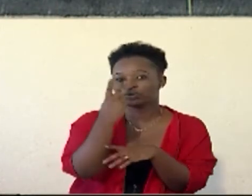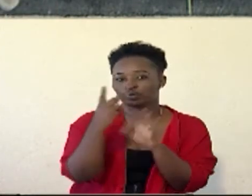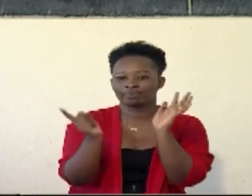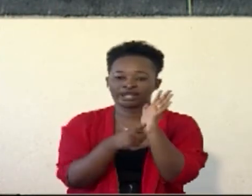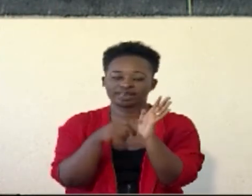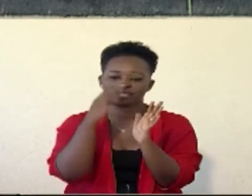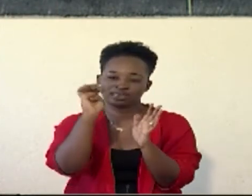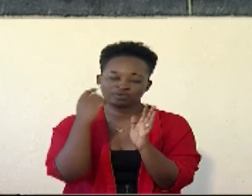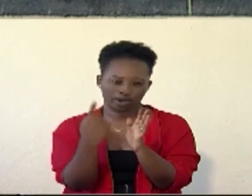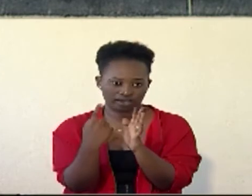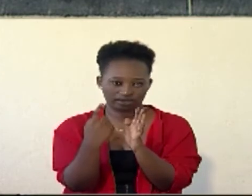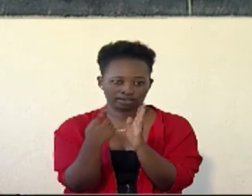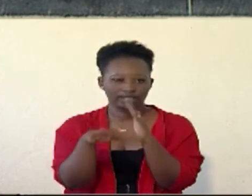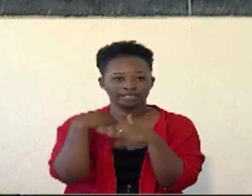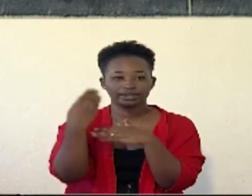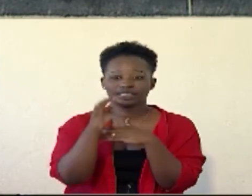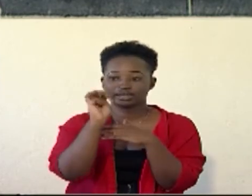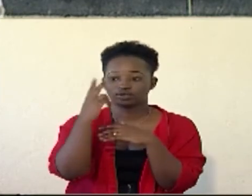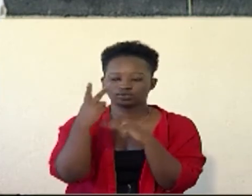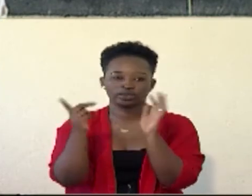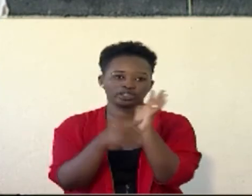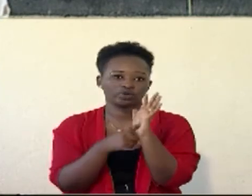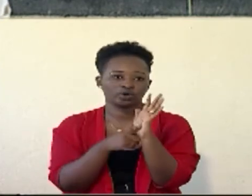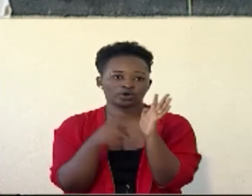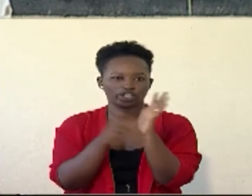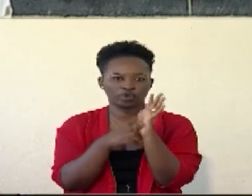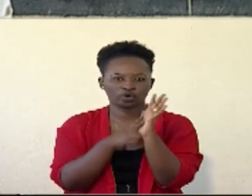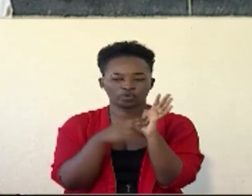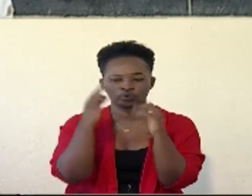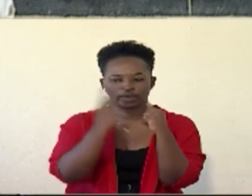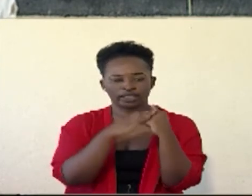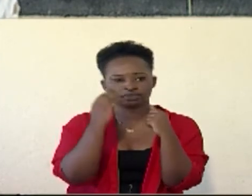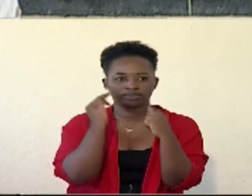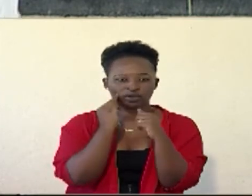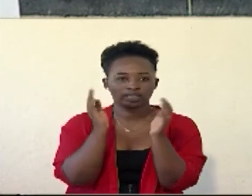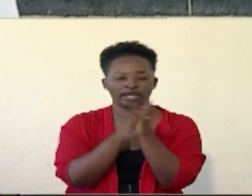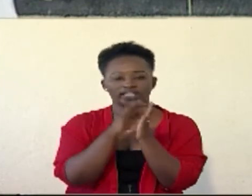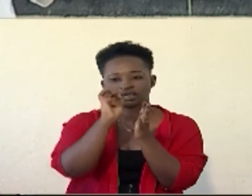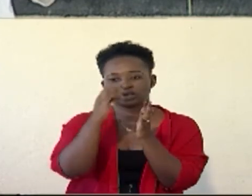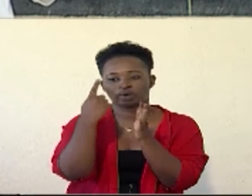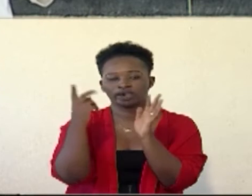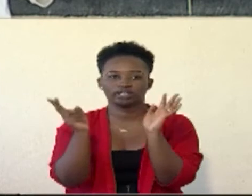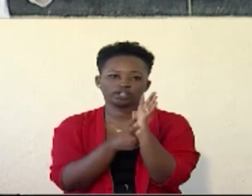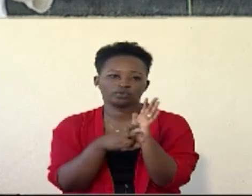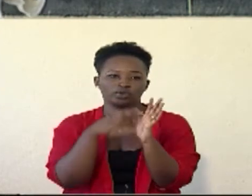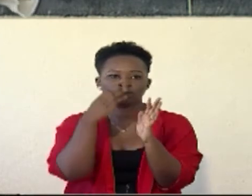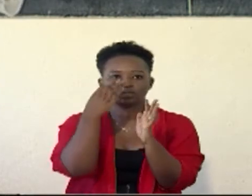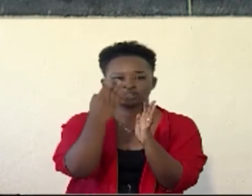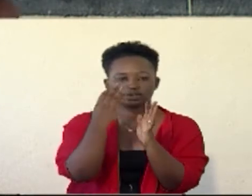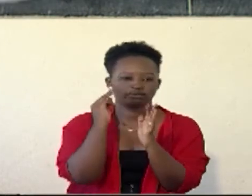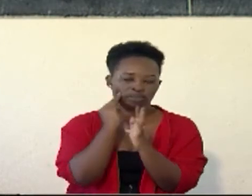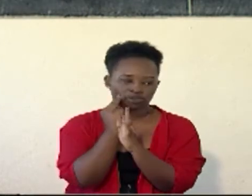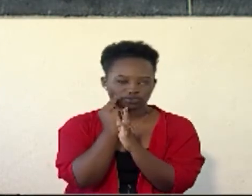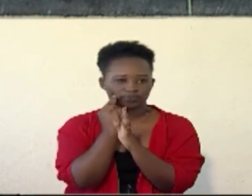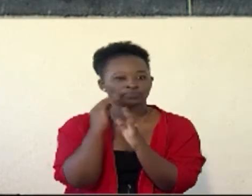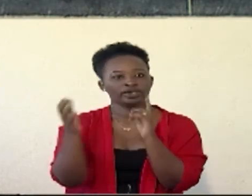minus expenditure 1. And expenditure 2, you can see it is 8 million, and expenditure 1 is 3 million.